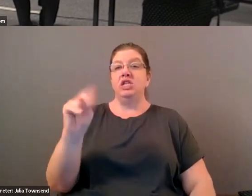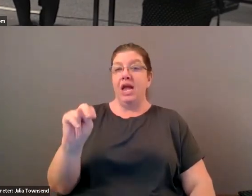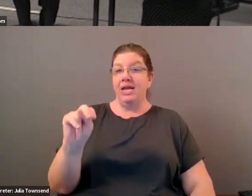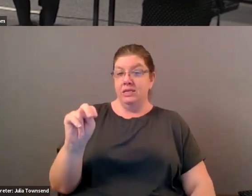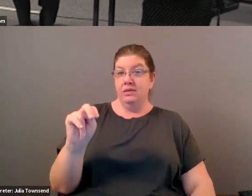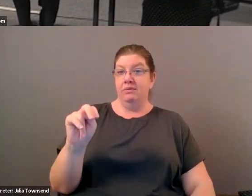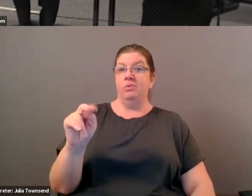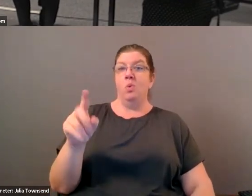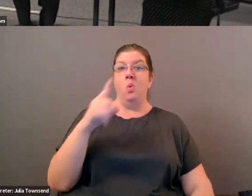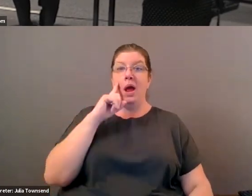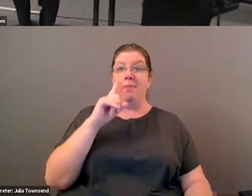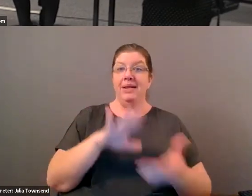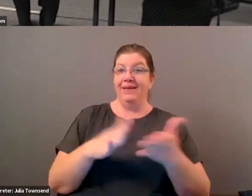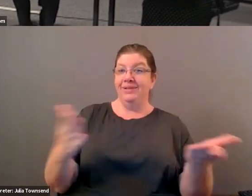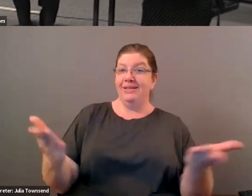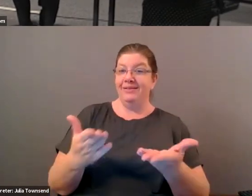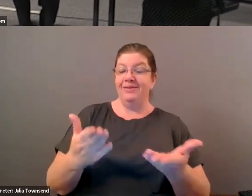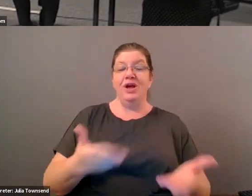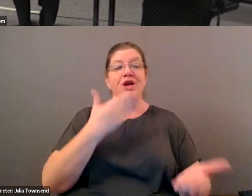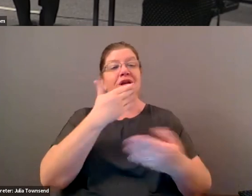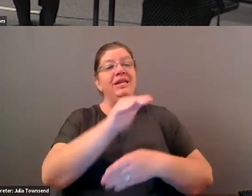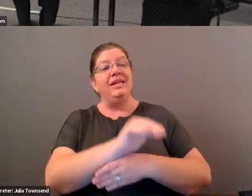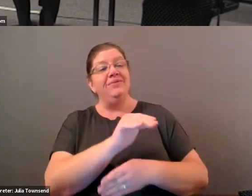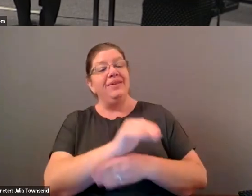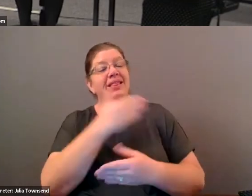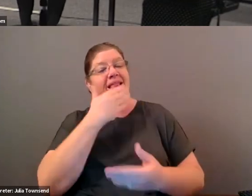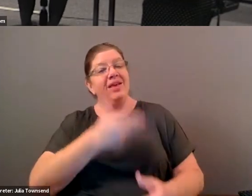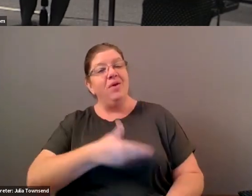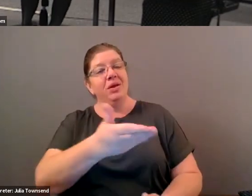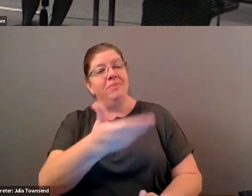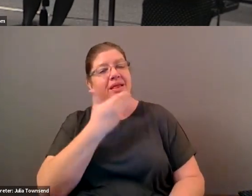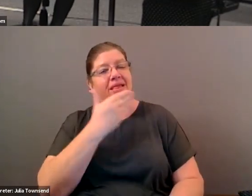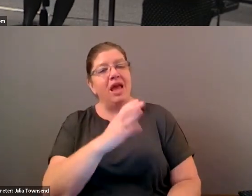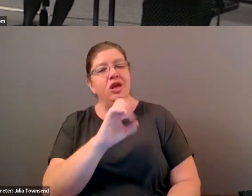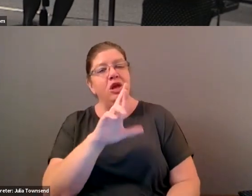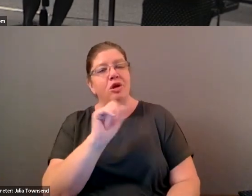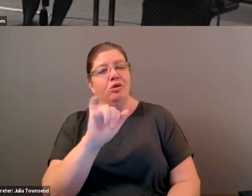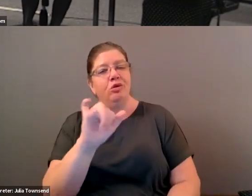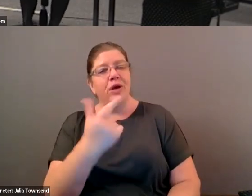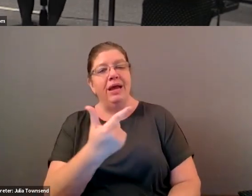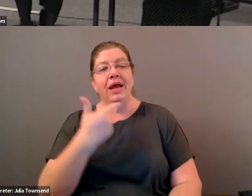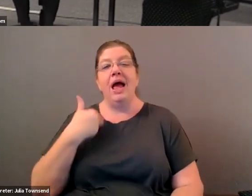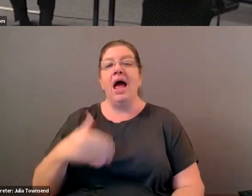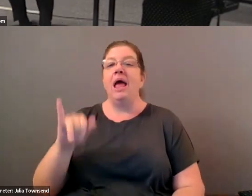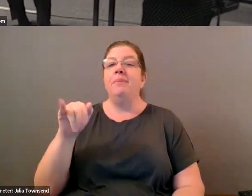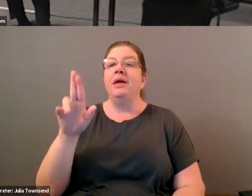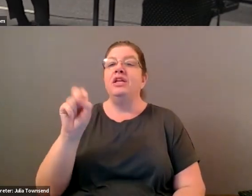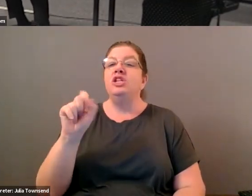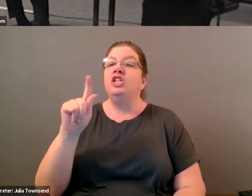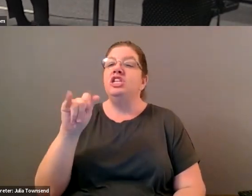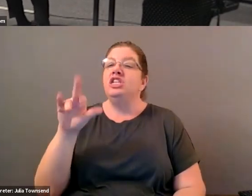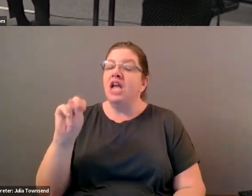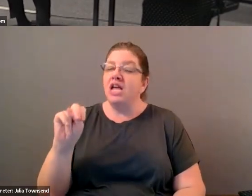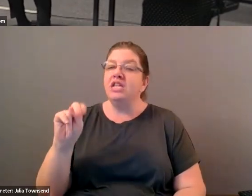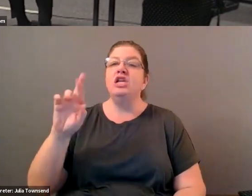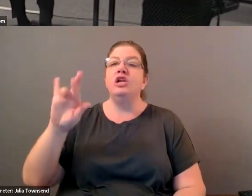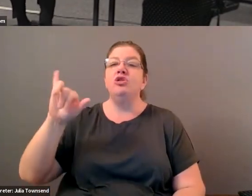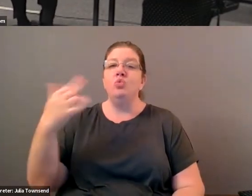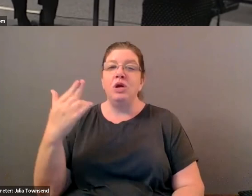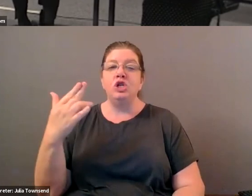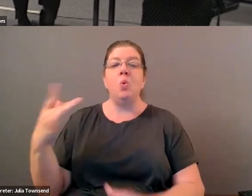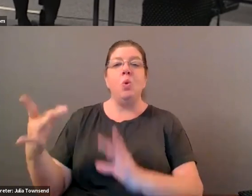board. Good evening. Thank you for having me tonight. Thank you, Craig. My name is Justin Rich with Cooperative